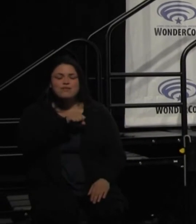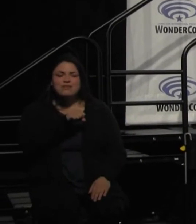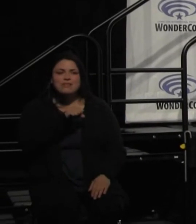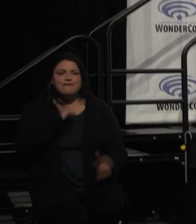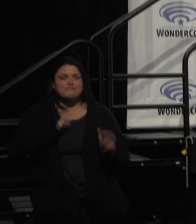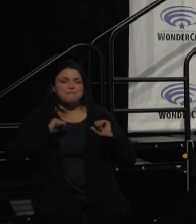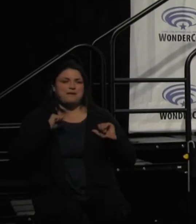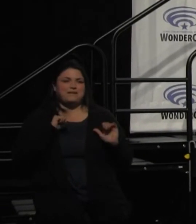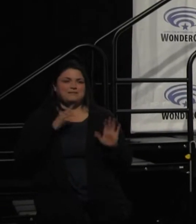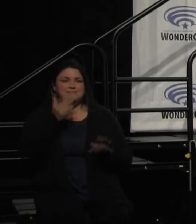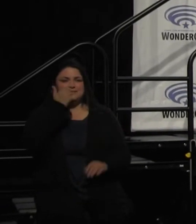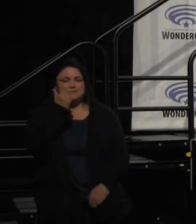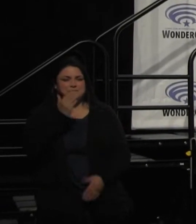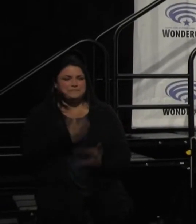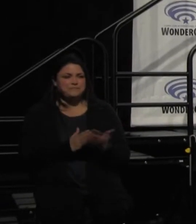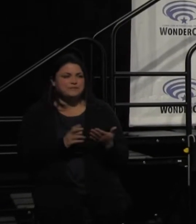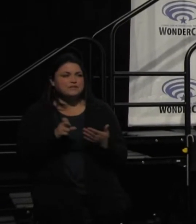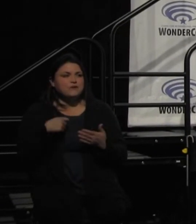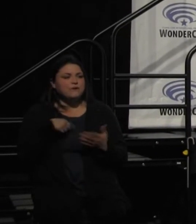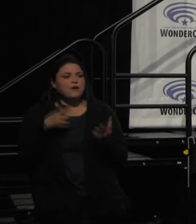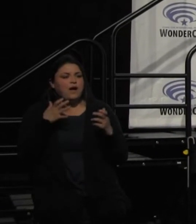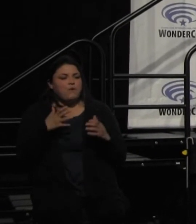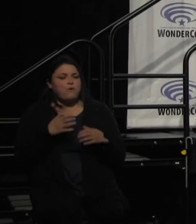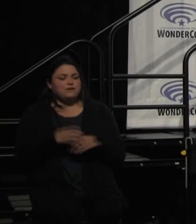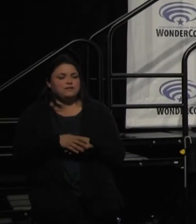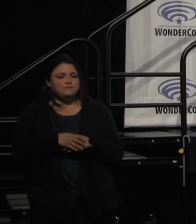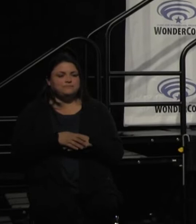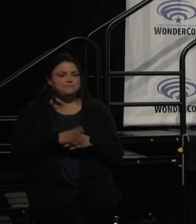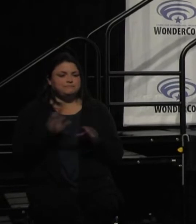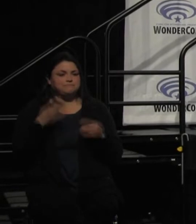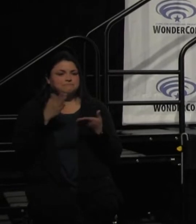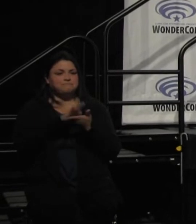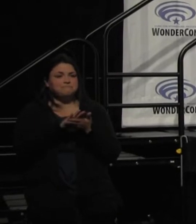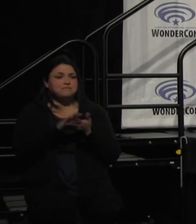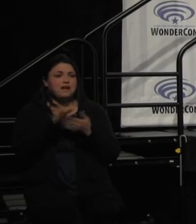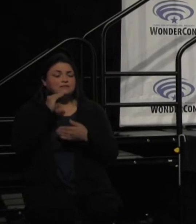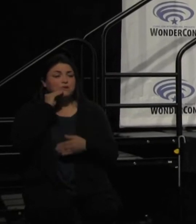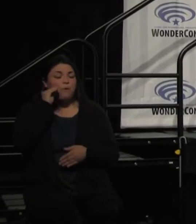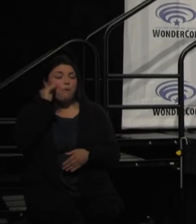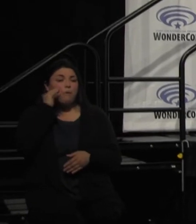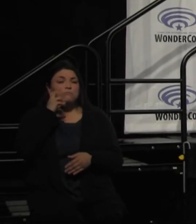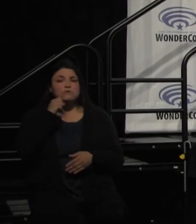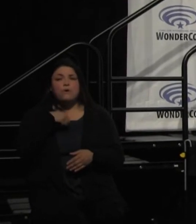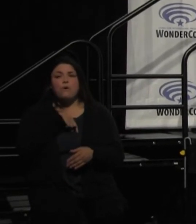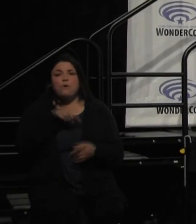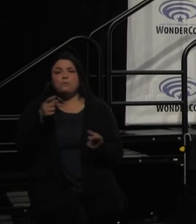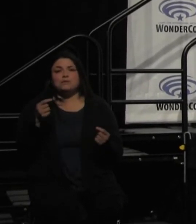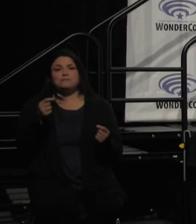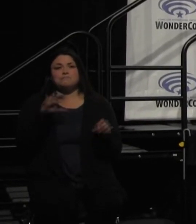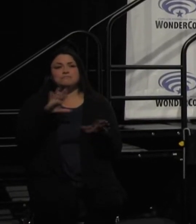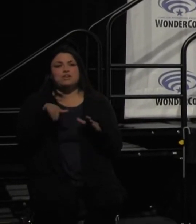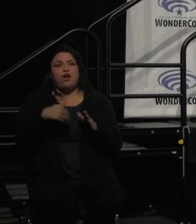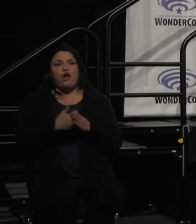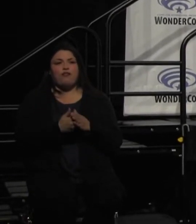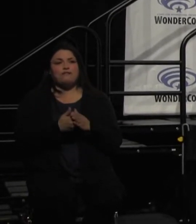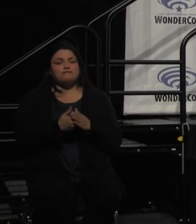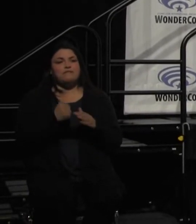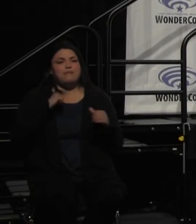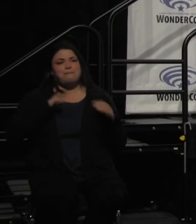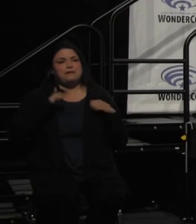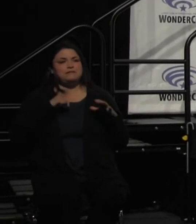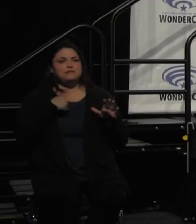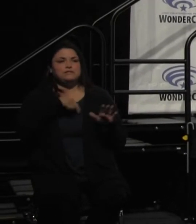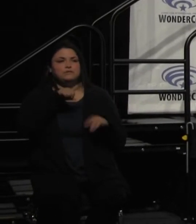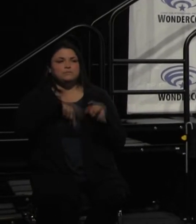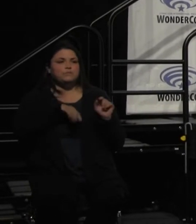so much, and so I wanted to give them a nice home. And so we did that. All the bits that we